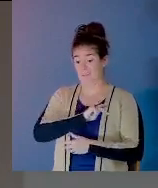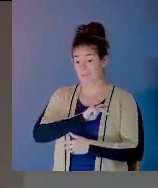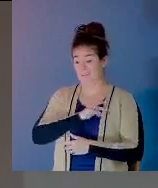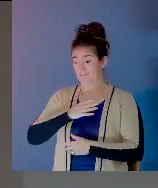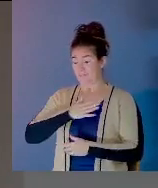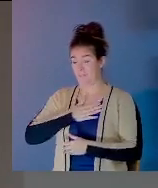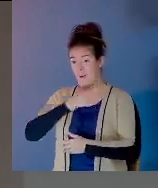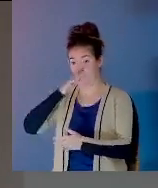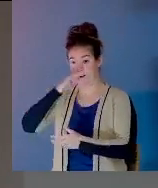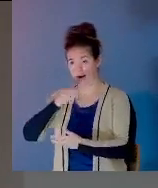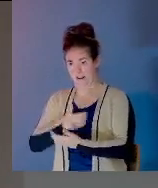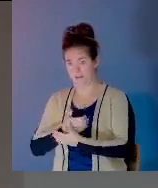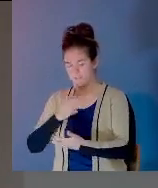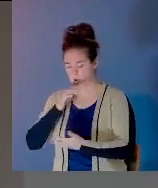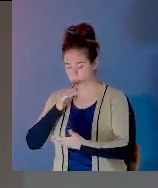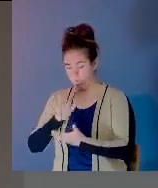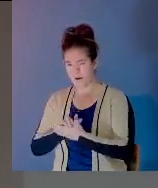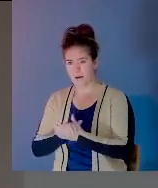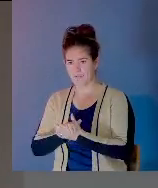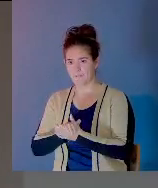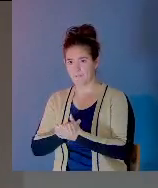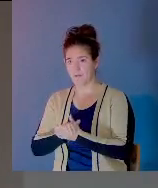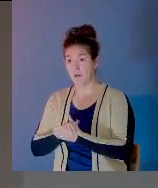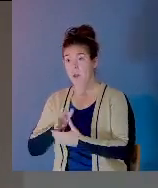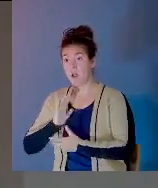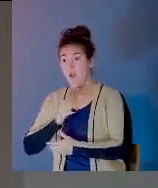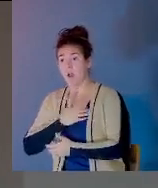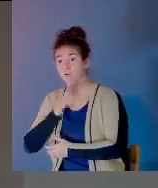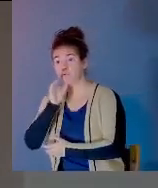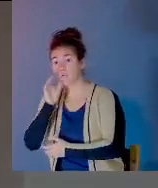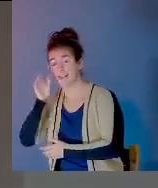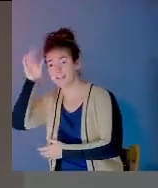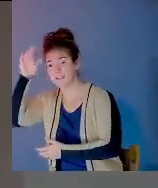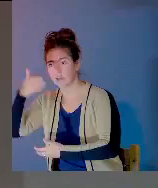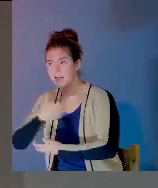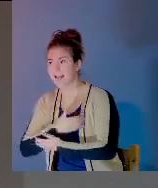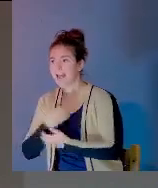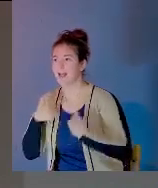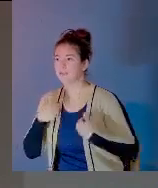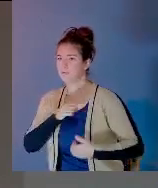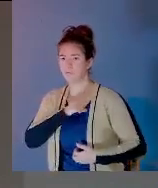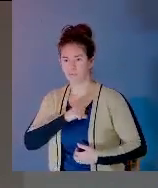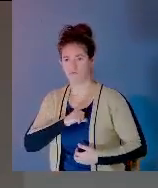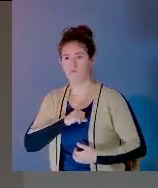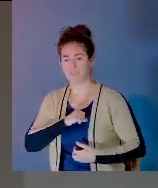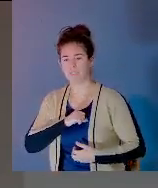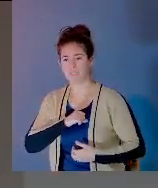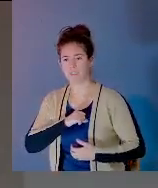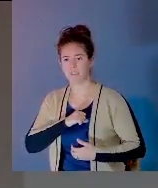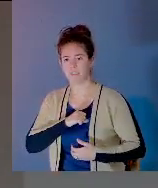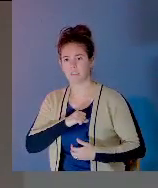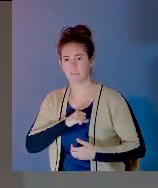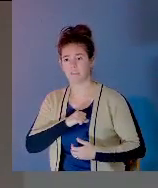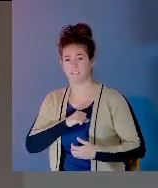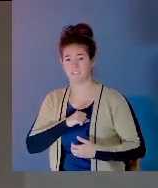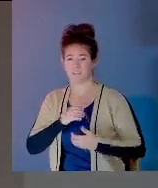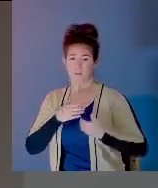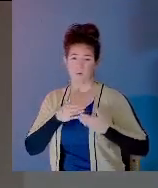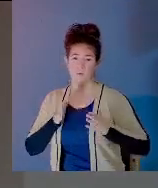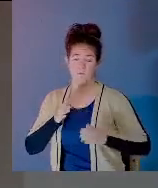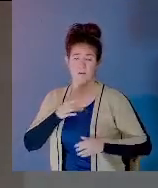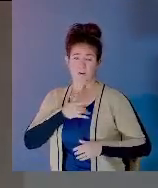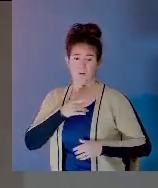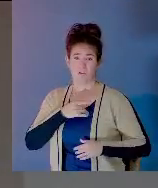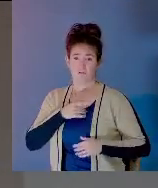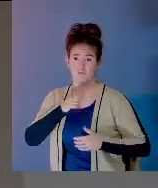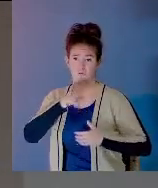grandson went through open heart surgery back in June. And to see the recovery that he was able to realize